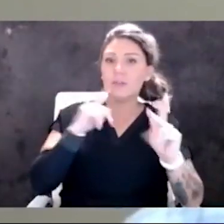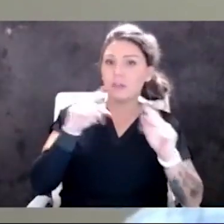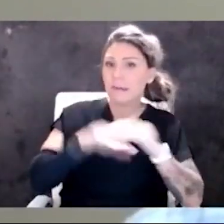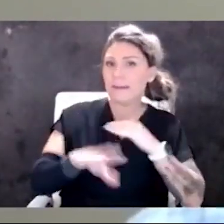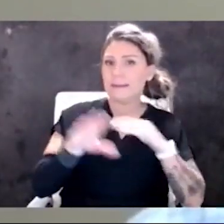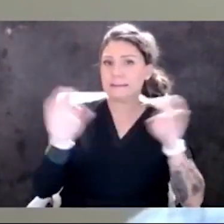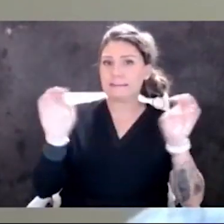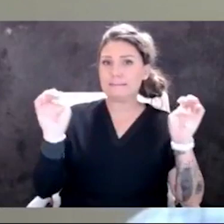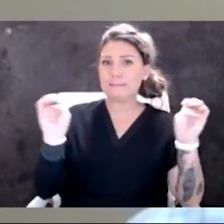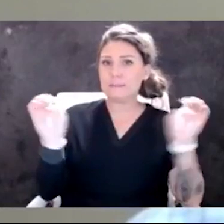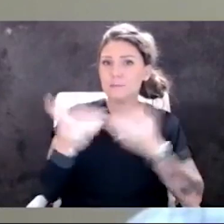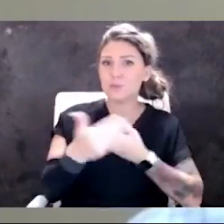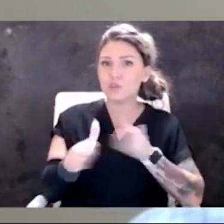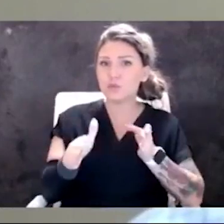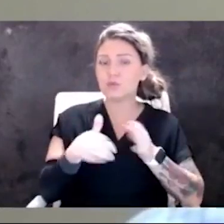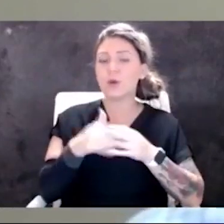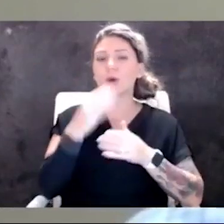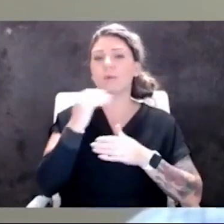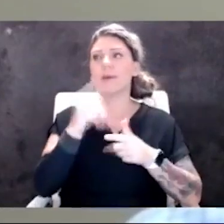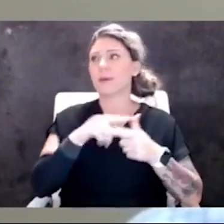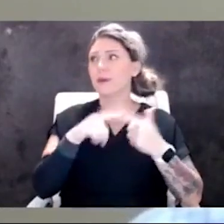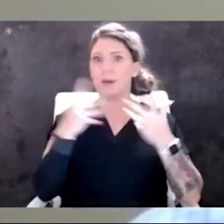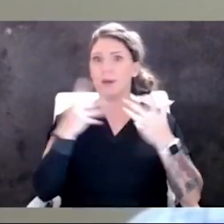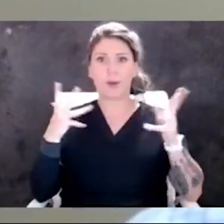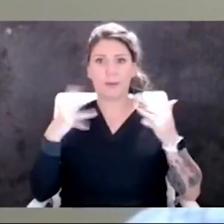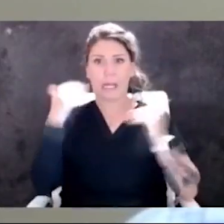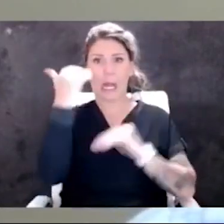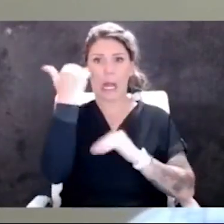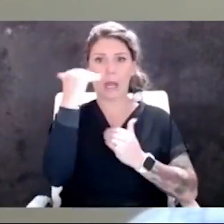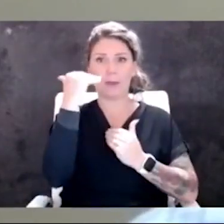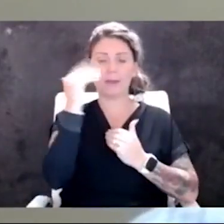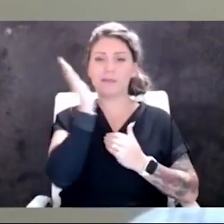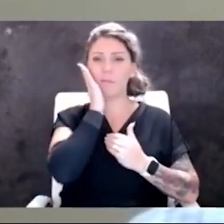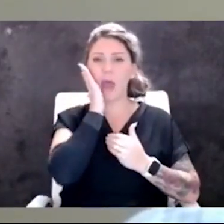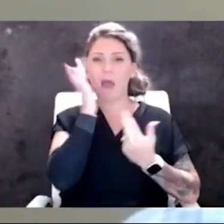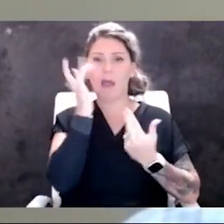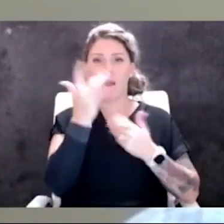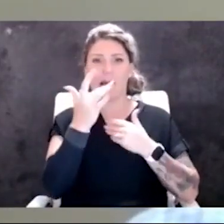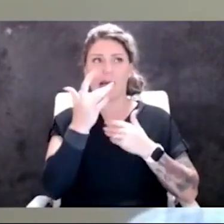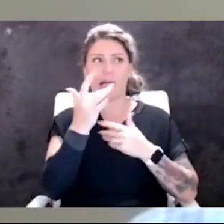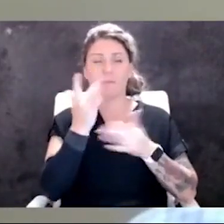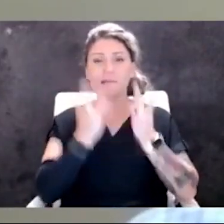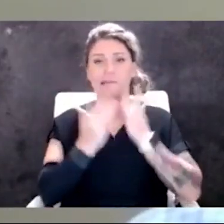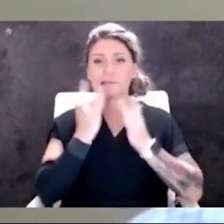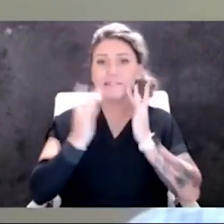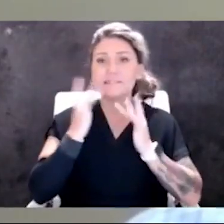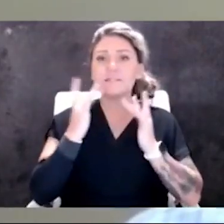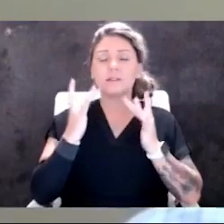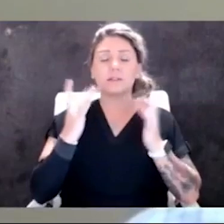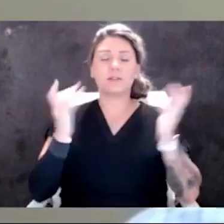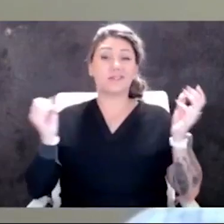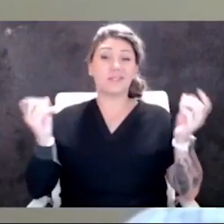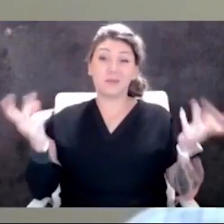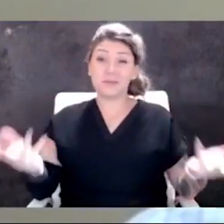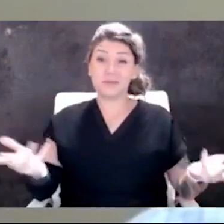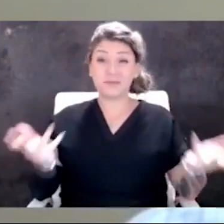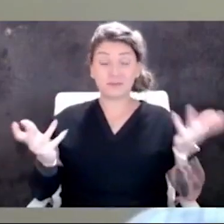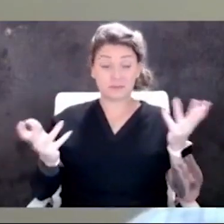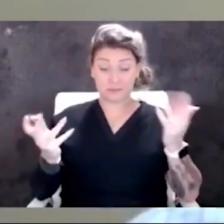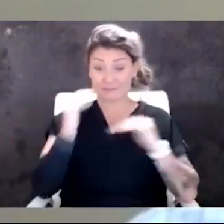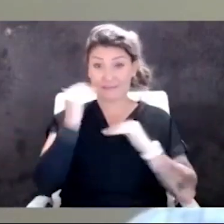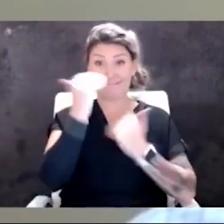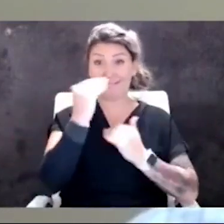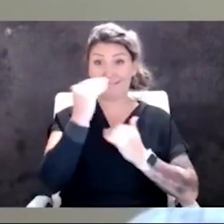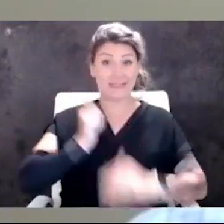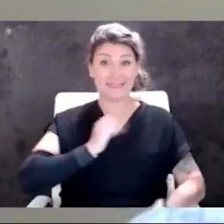emergency department when we already have a limited bed space there, a limited bed space on our floor. limited staffing. There's